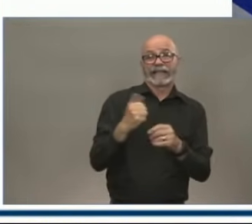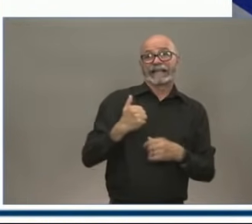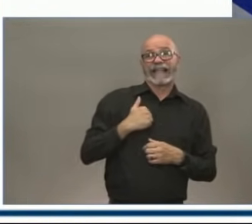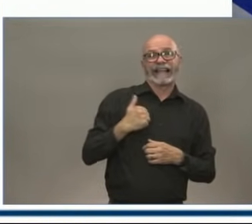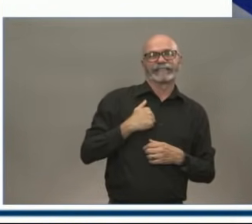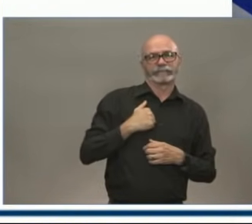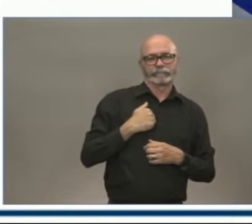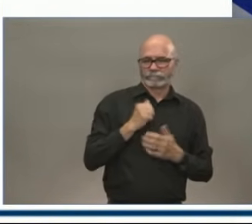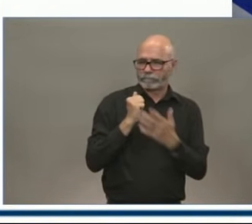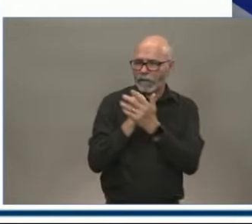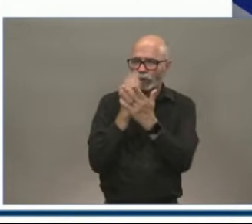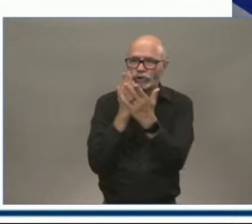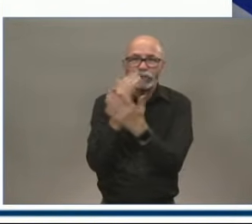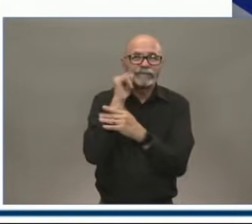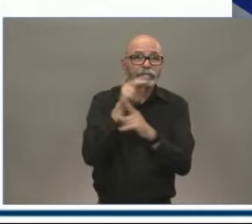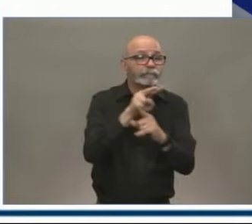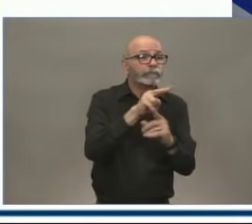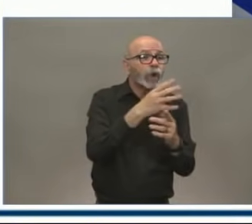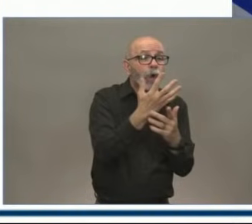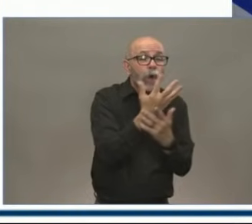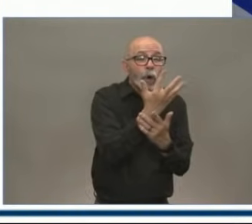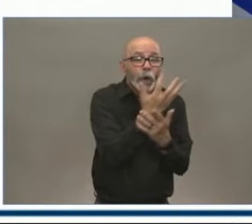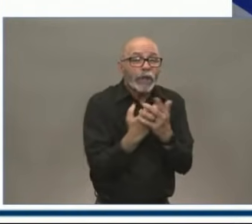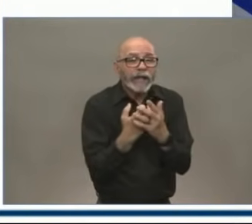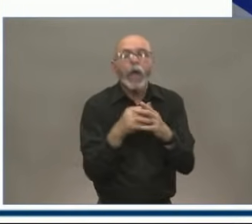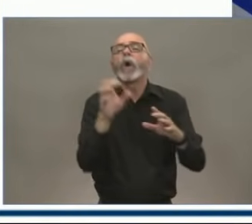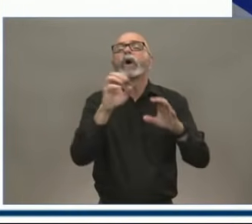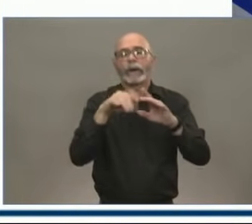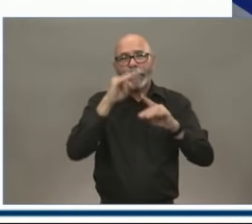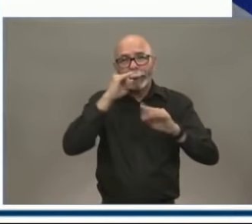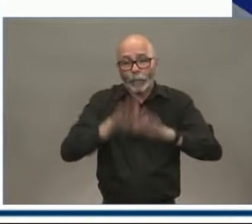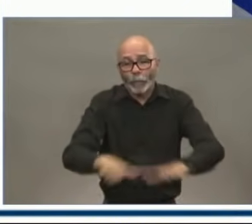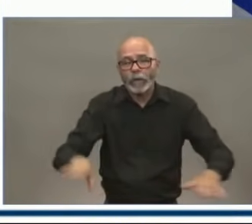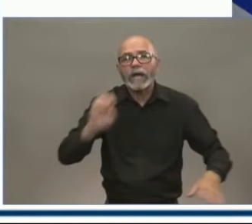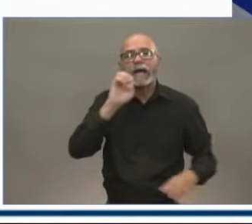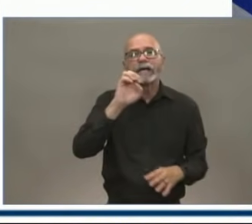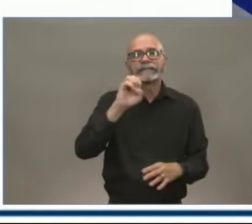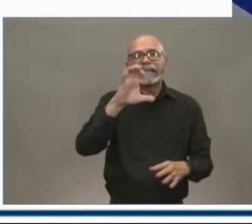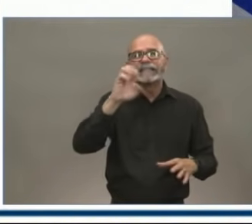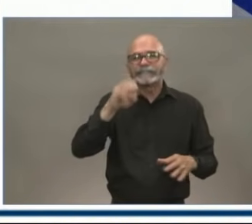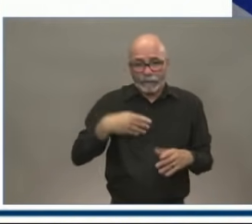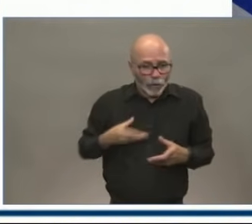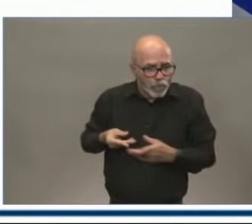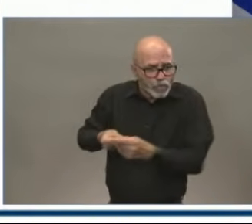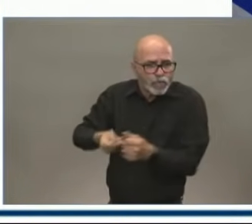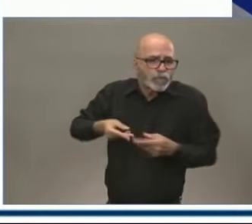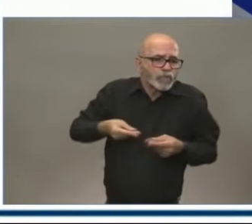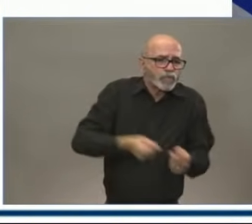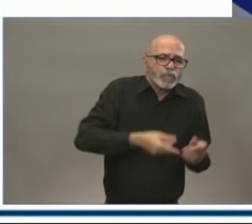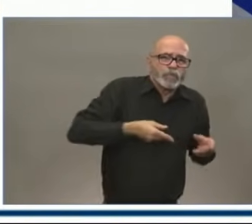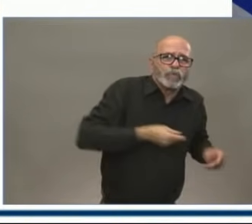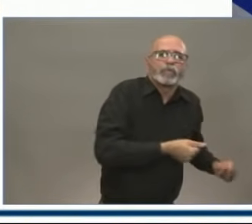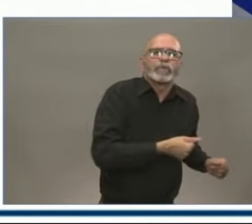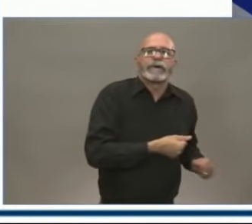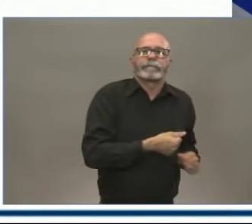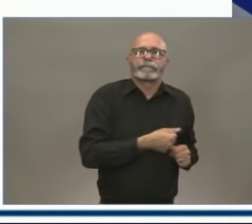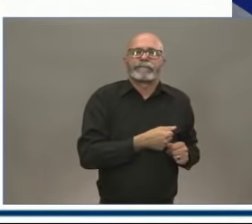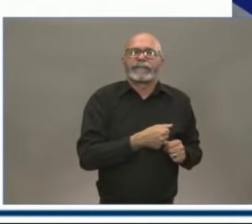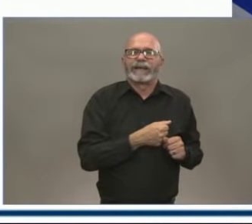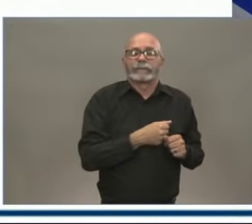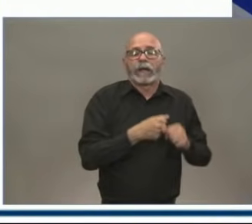educators were paid through the entire wave as we closed them to make sure and to deal with the issues. But all of those things have